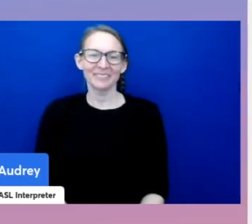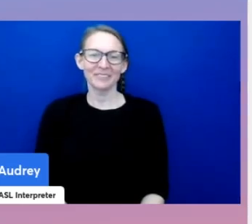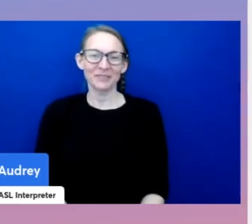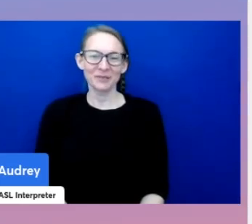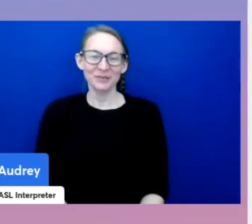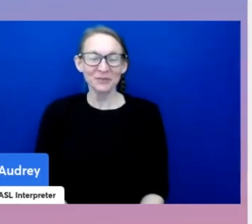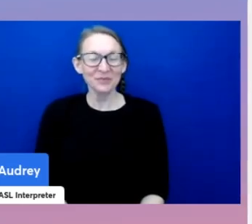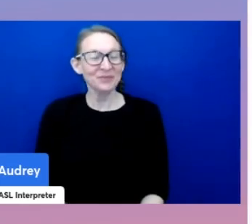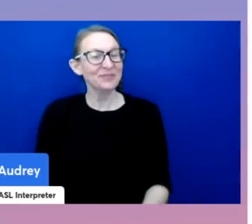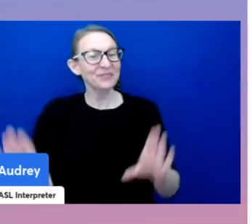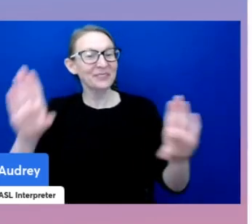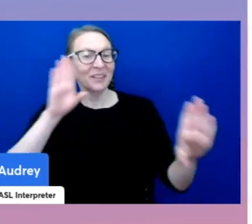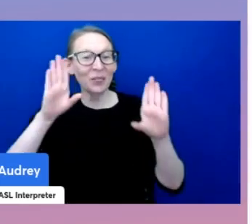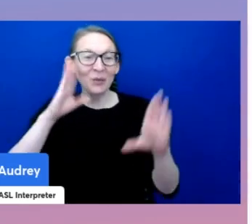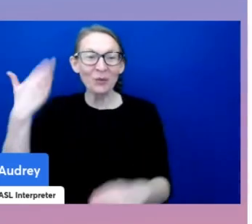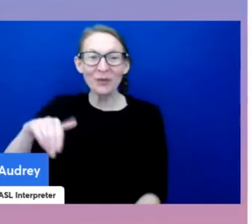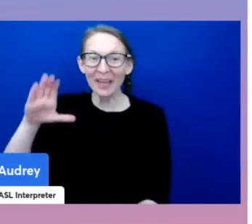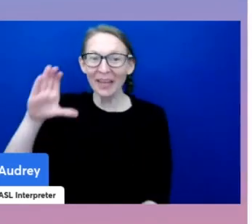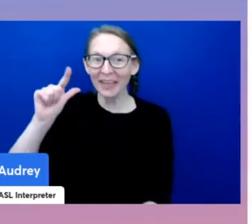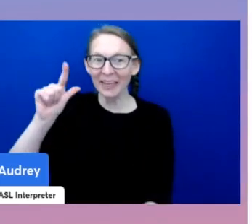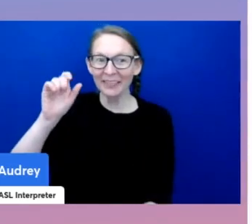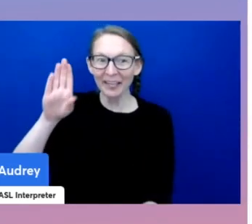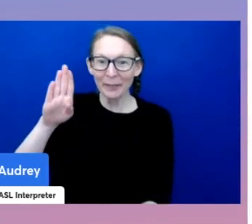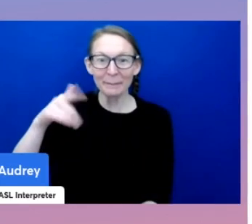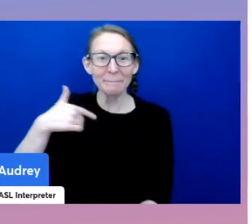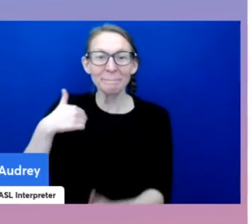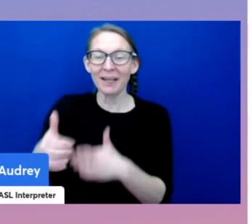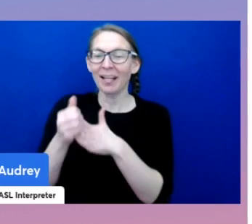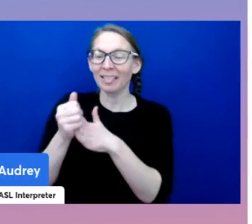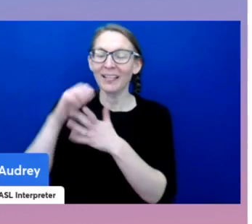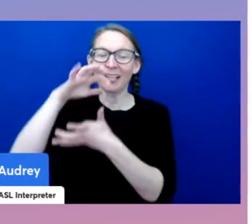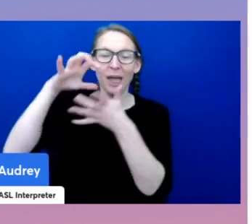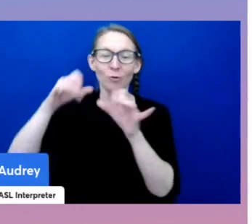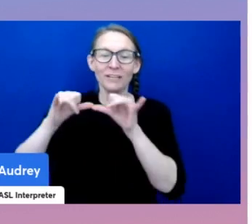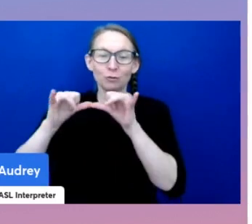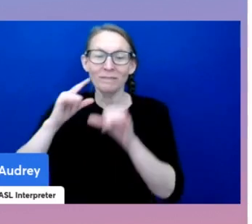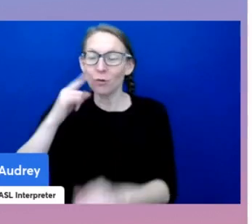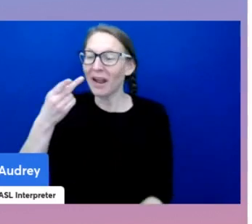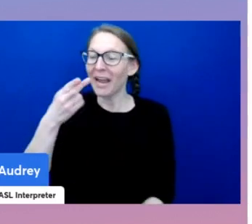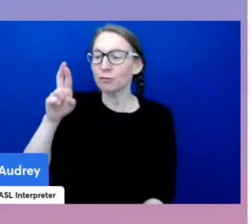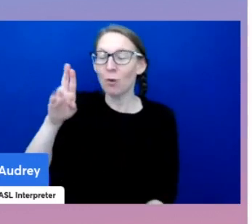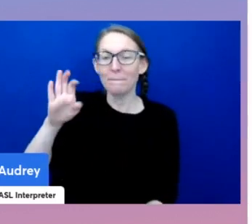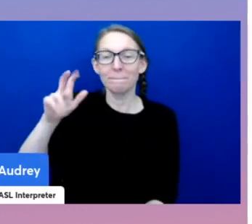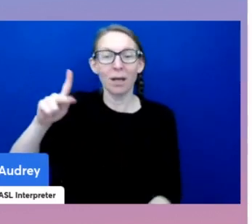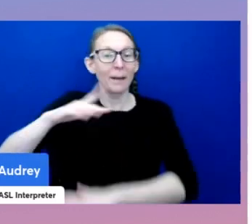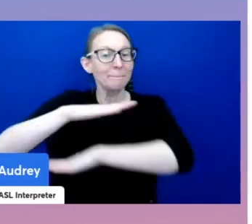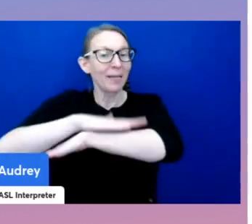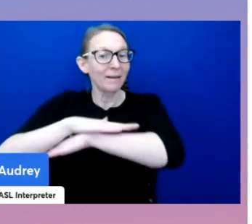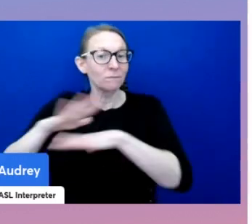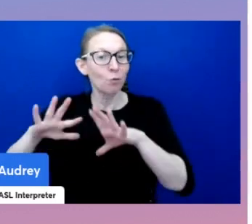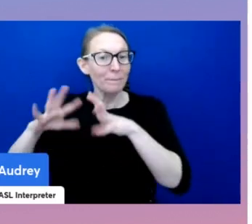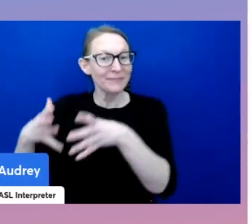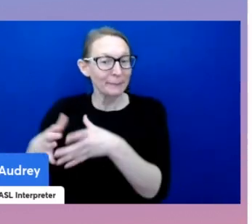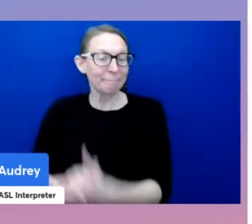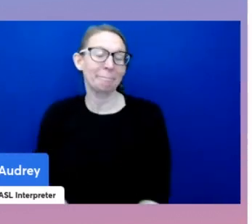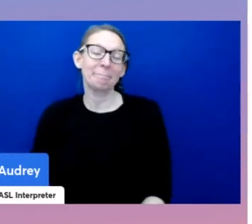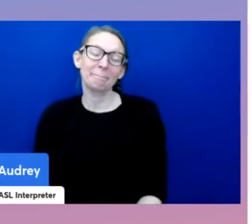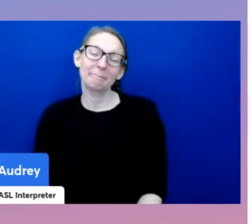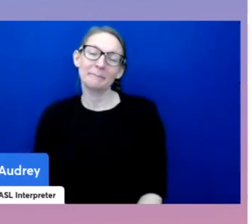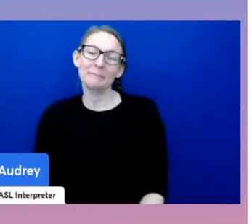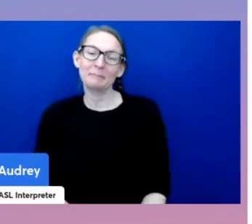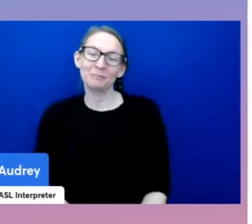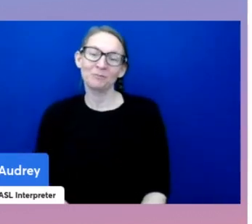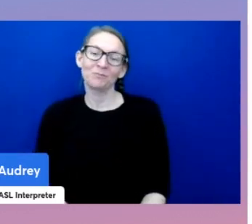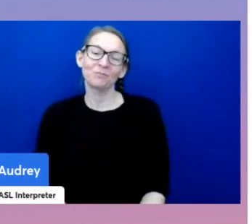Hello, my name is Caleb. I am lead cloud engineer on H&R Block's platform team. Today,